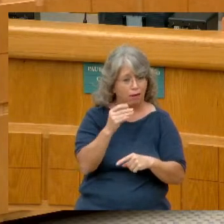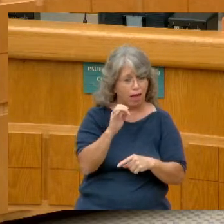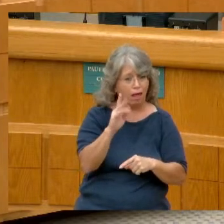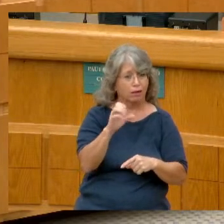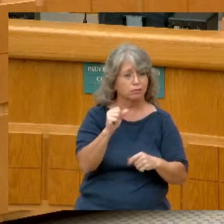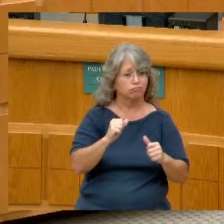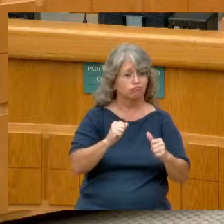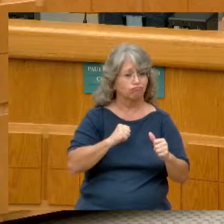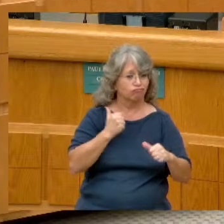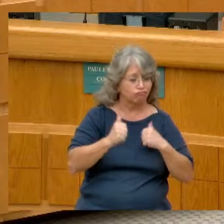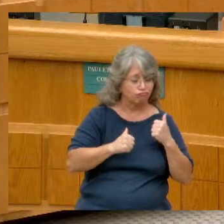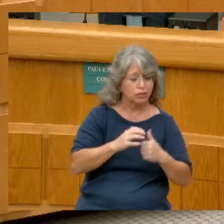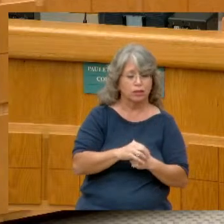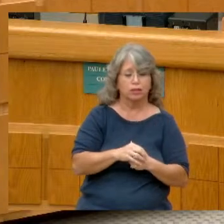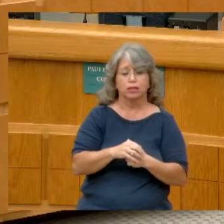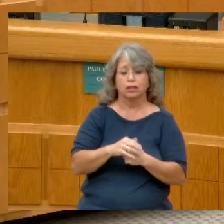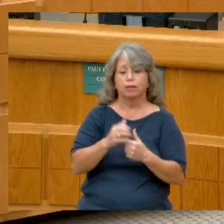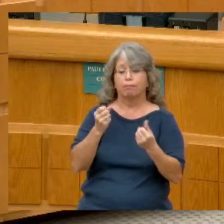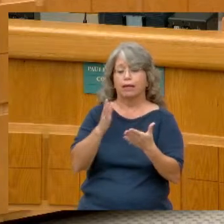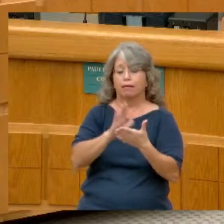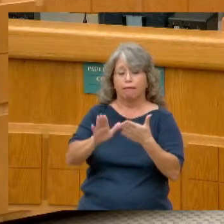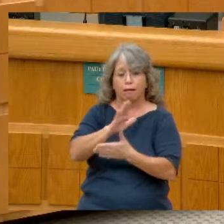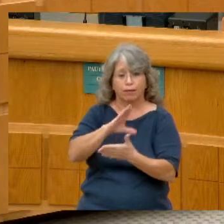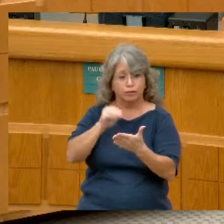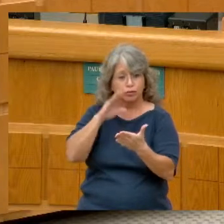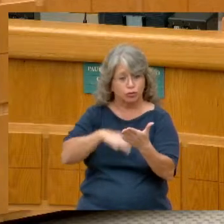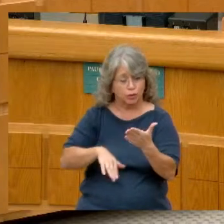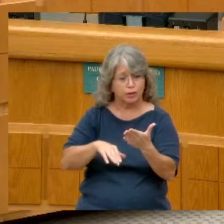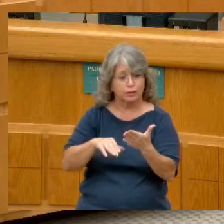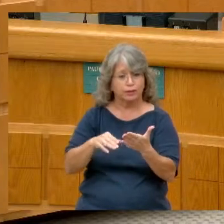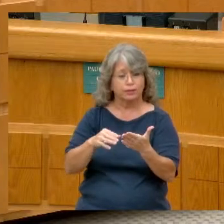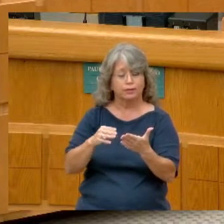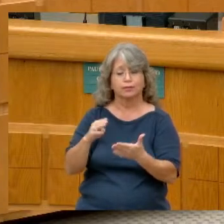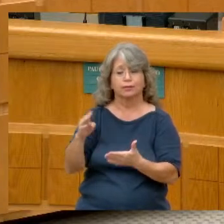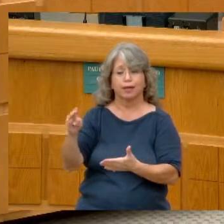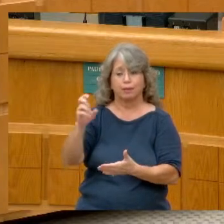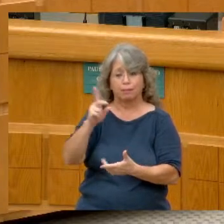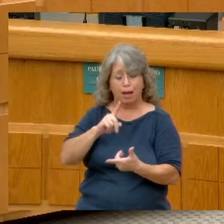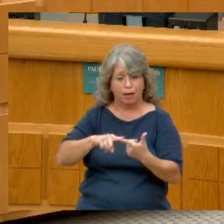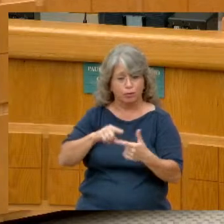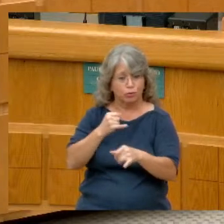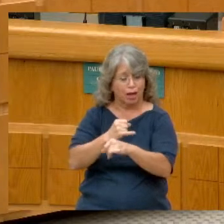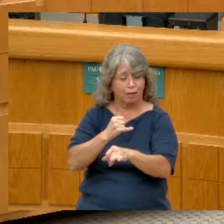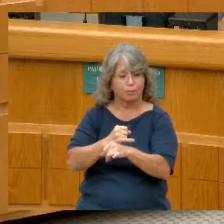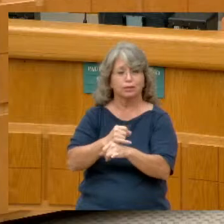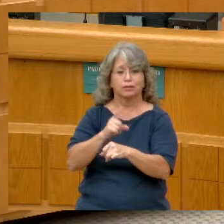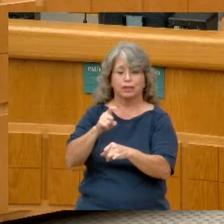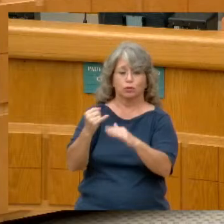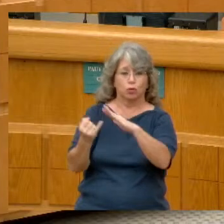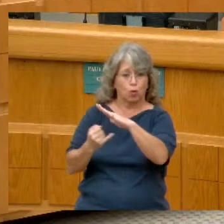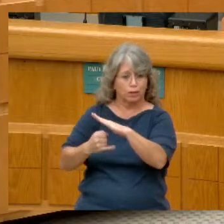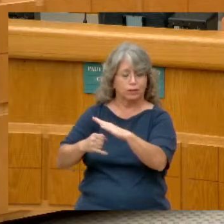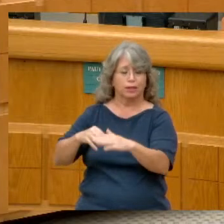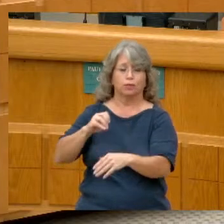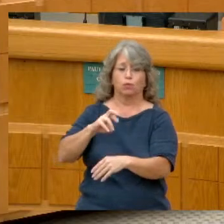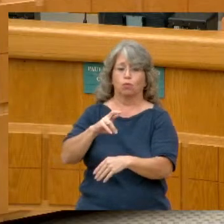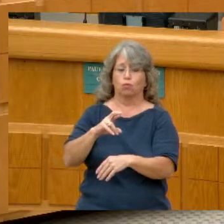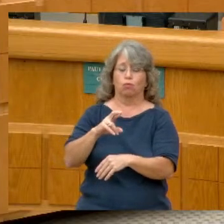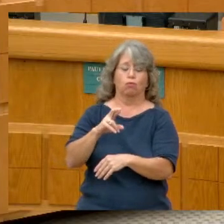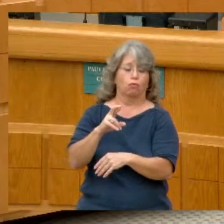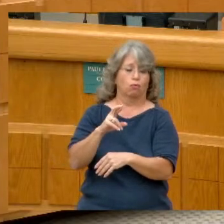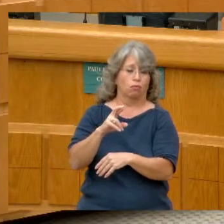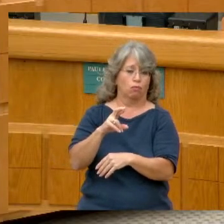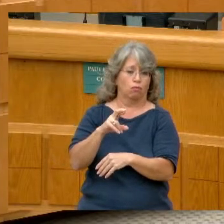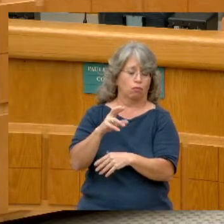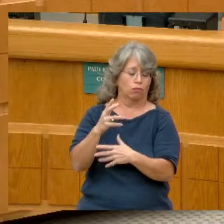to quarantine and or to isolate. With so many different situations, flu season, the winter months, we